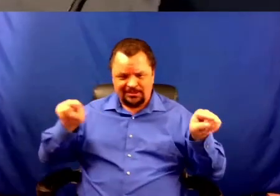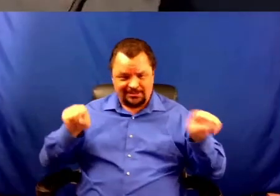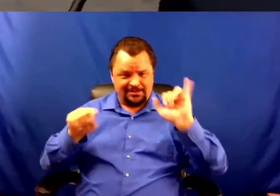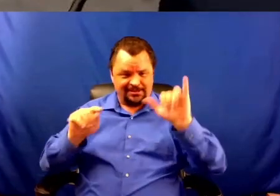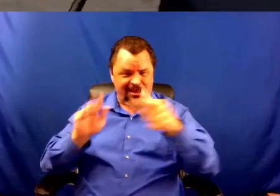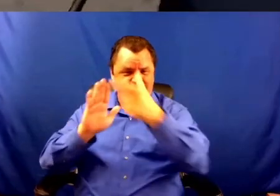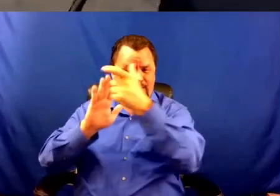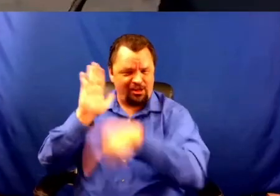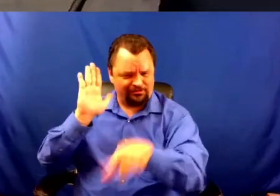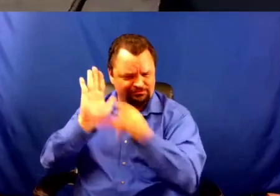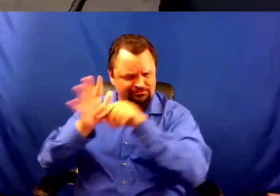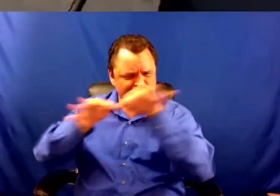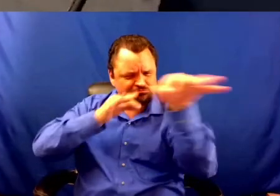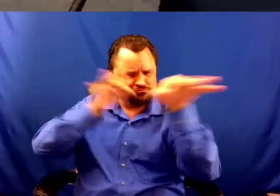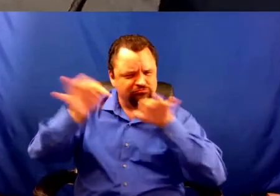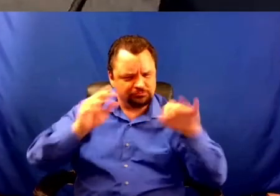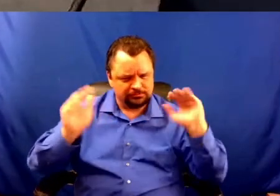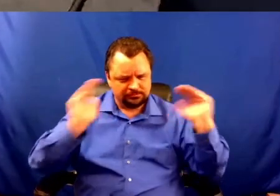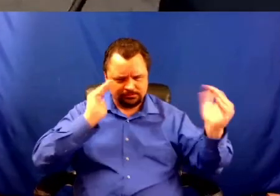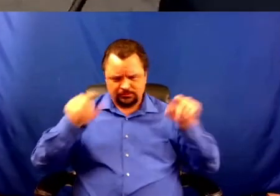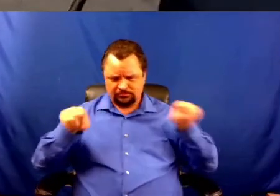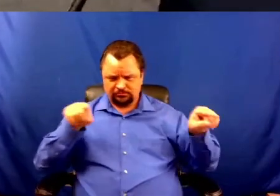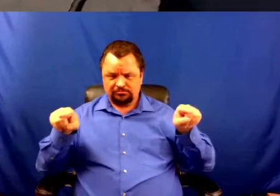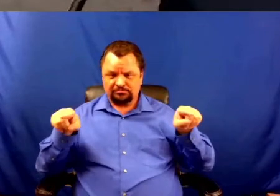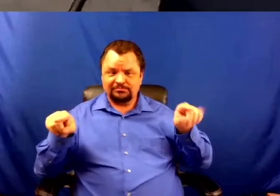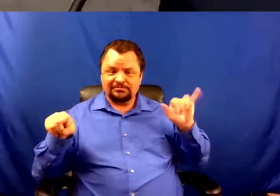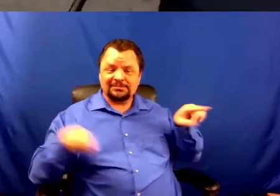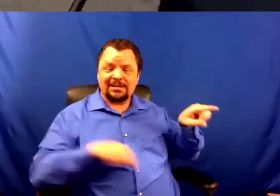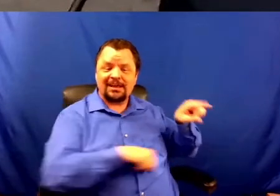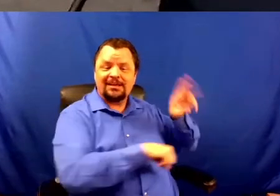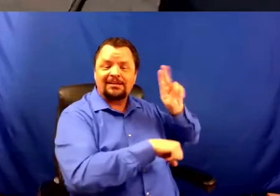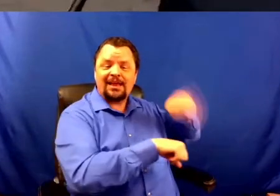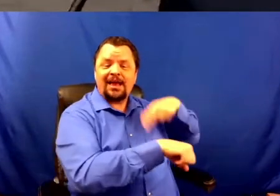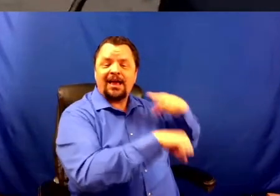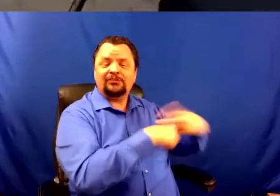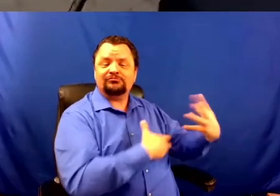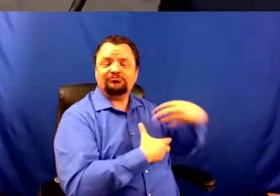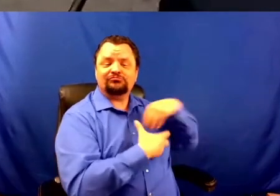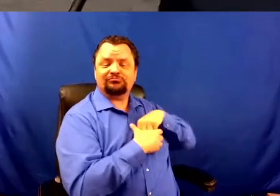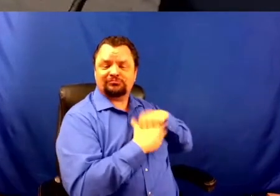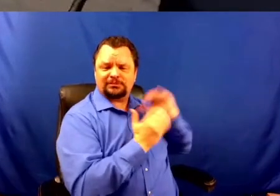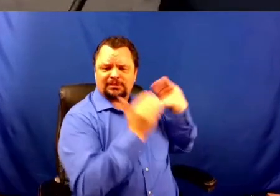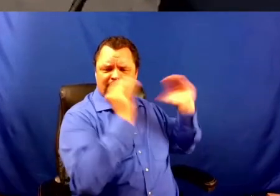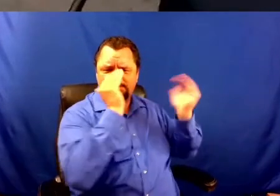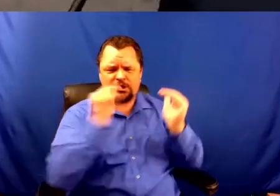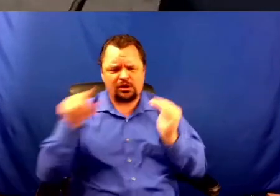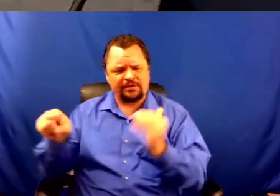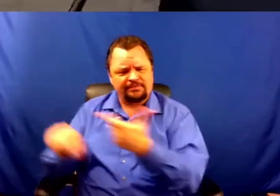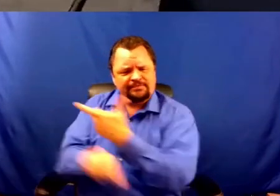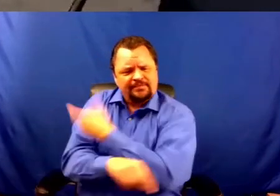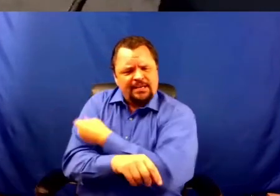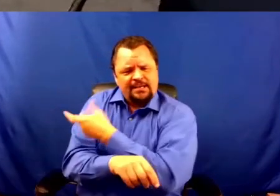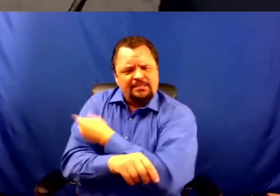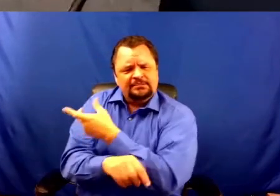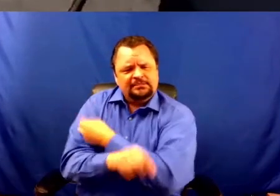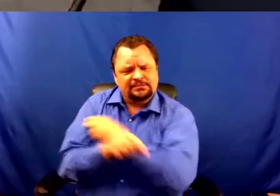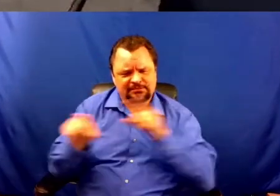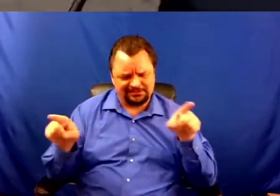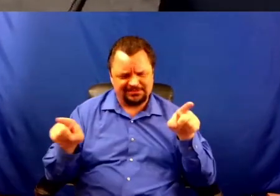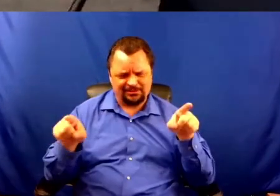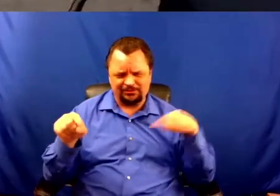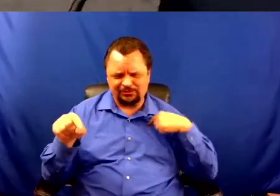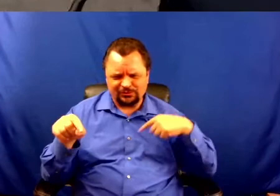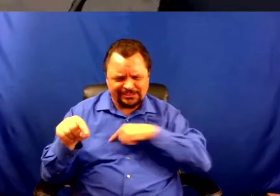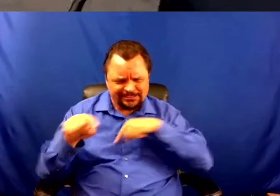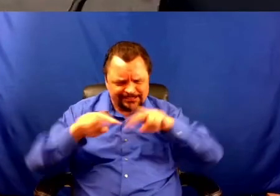in that article as well about getting a vaccine on top of natural immunity and then length of immunity. Okay, yeah. As